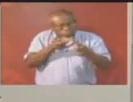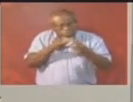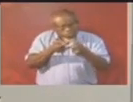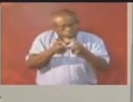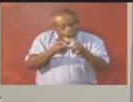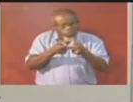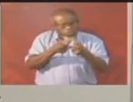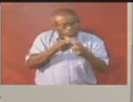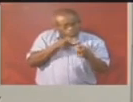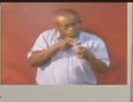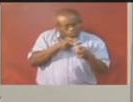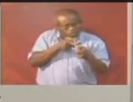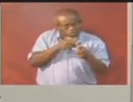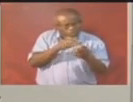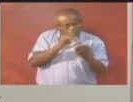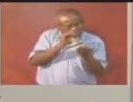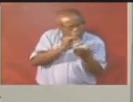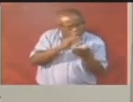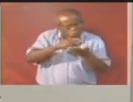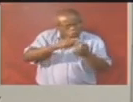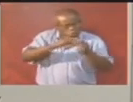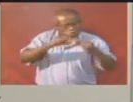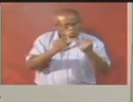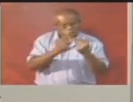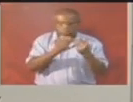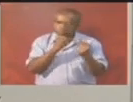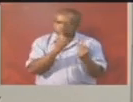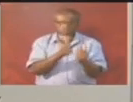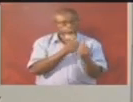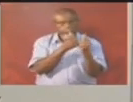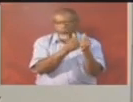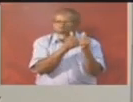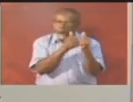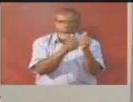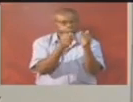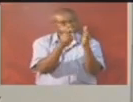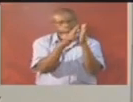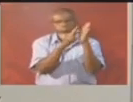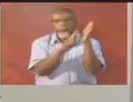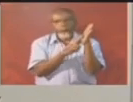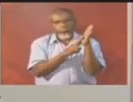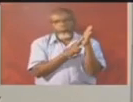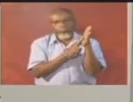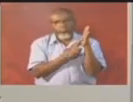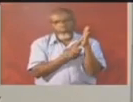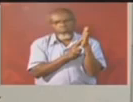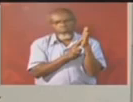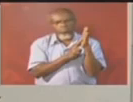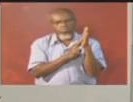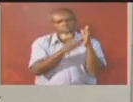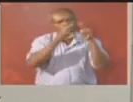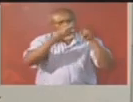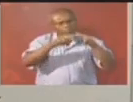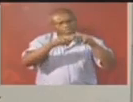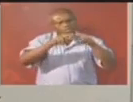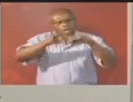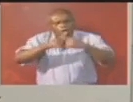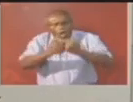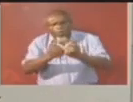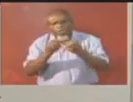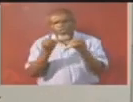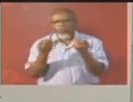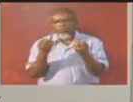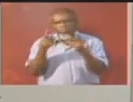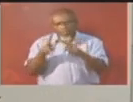that may not be following them. So the extent to which we are 100% adherent is the extent to which we have 100% of the braking